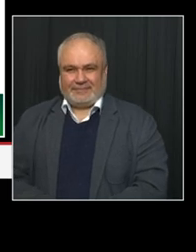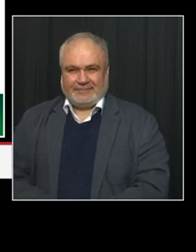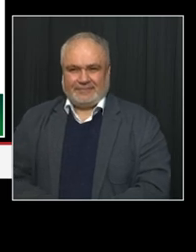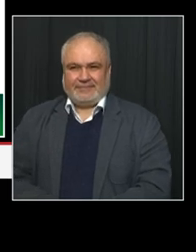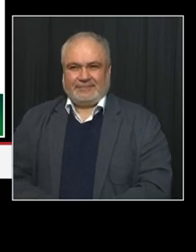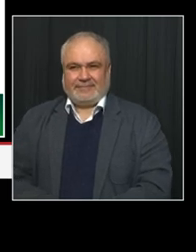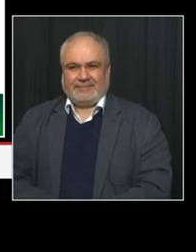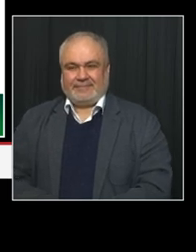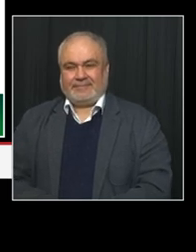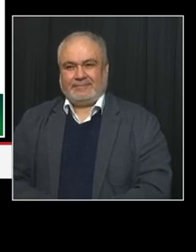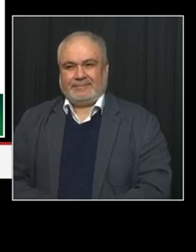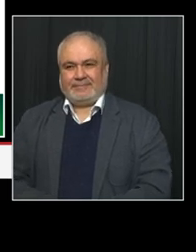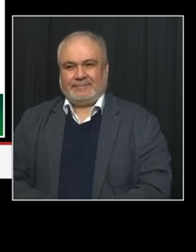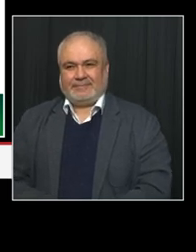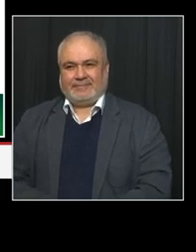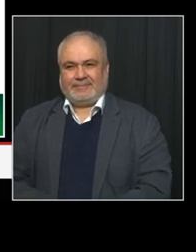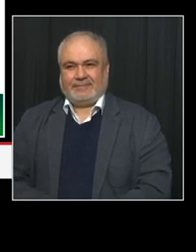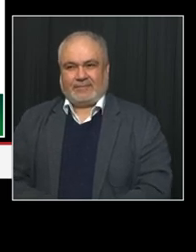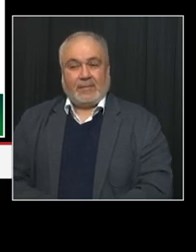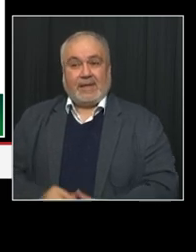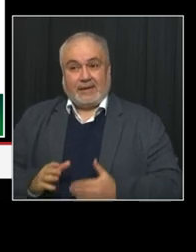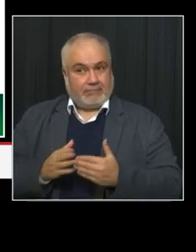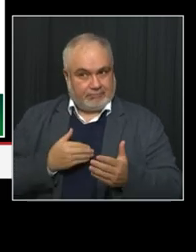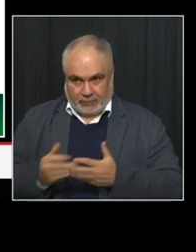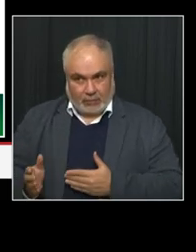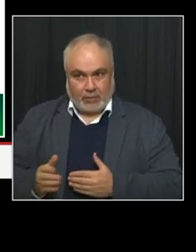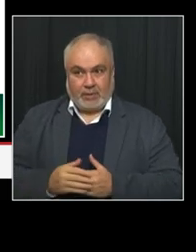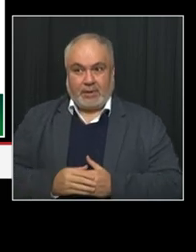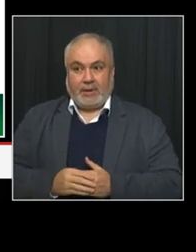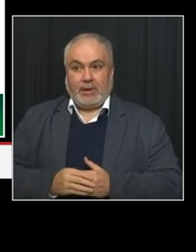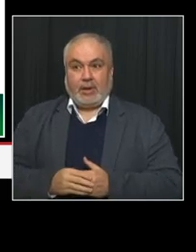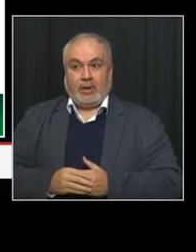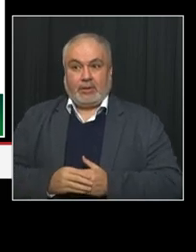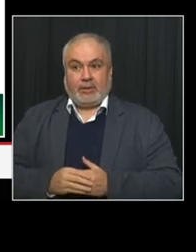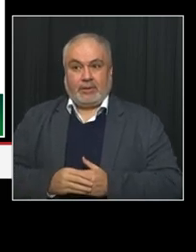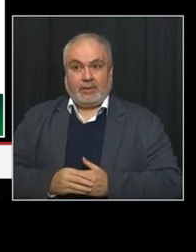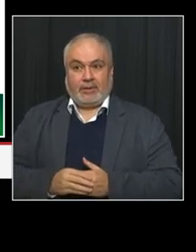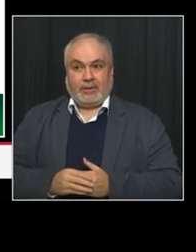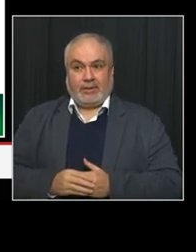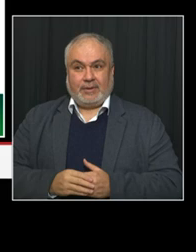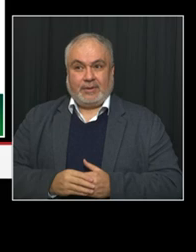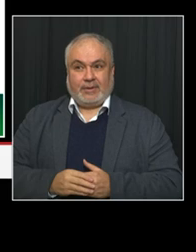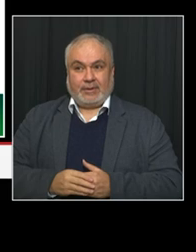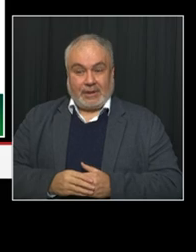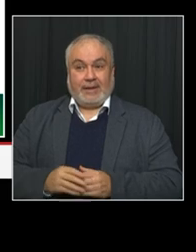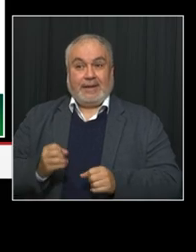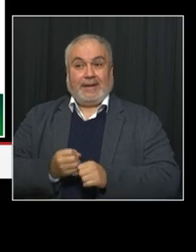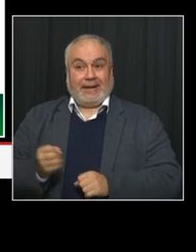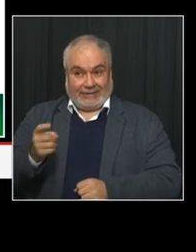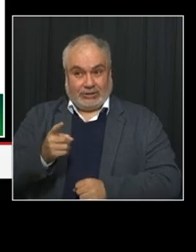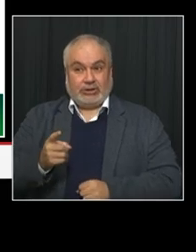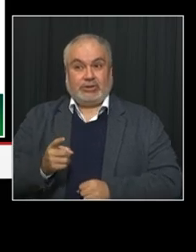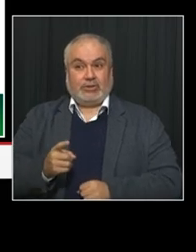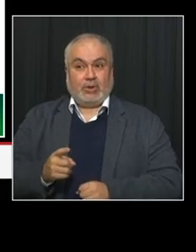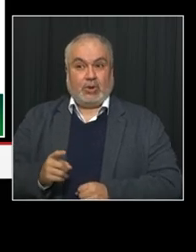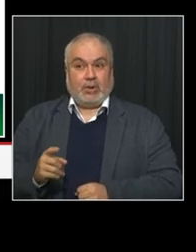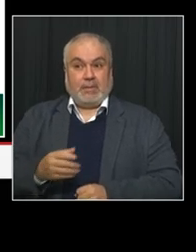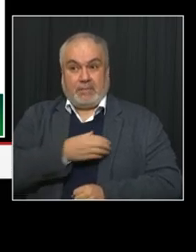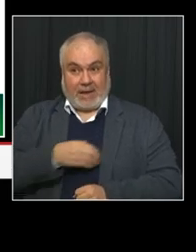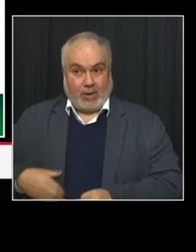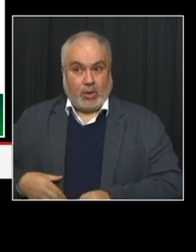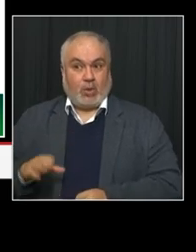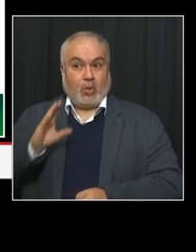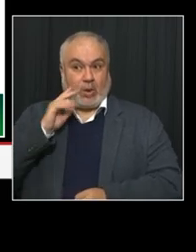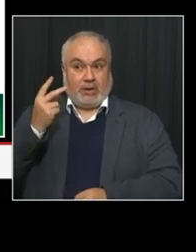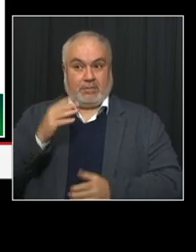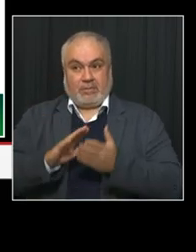though you've given me 12, this time next year it'll have been 12 years that you've given me to be mayor, and